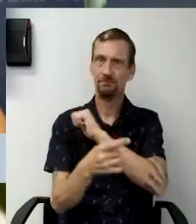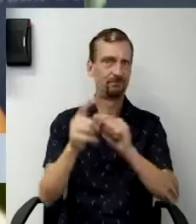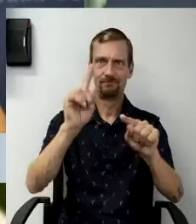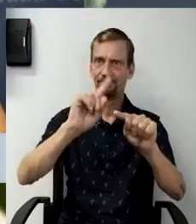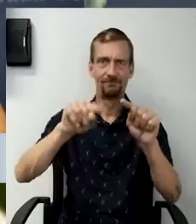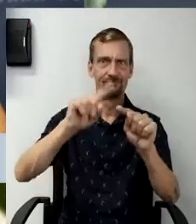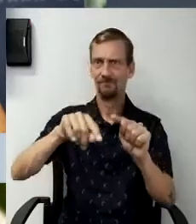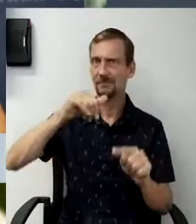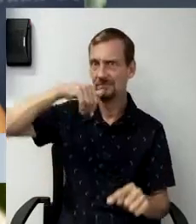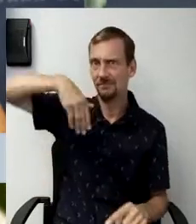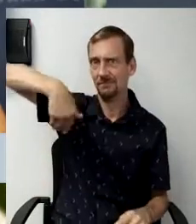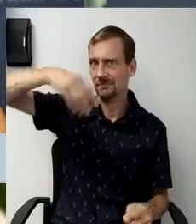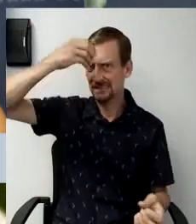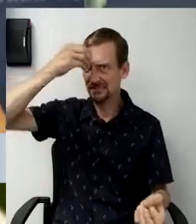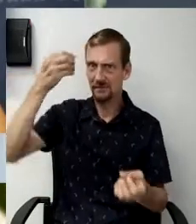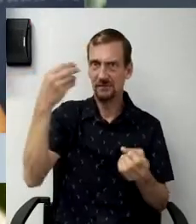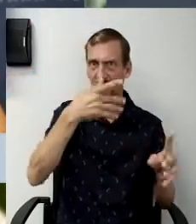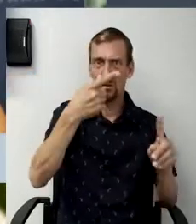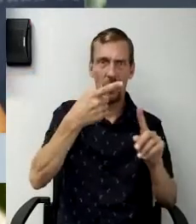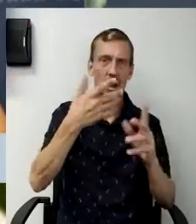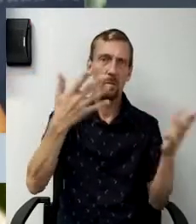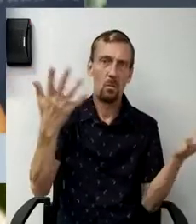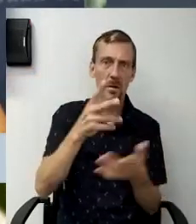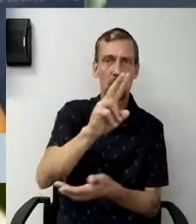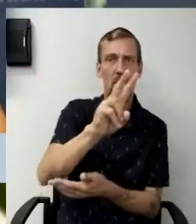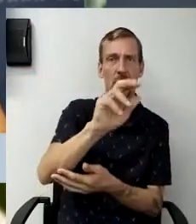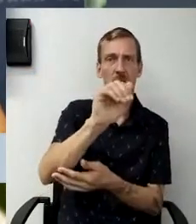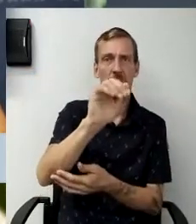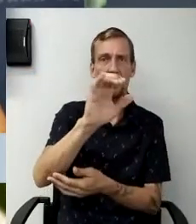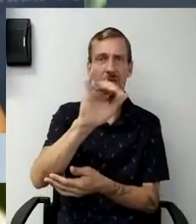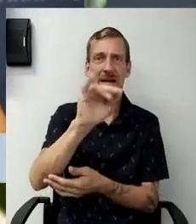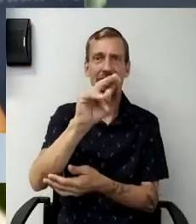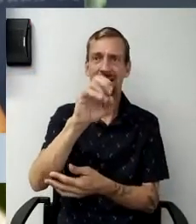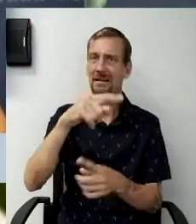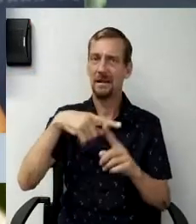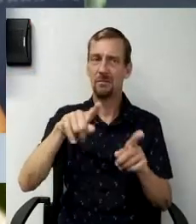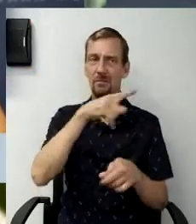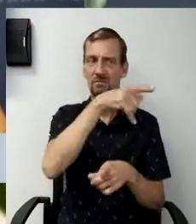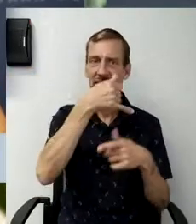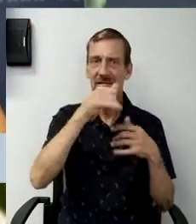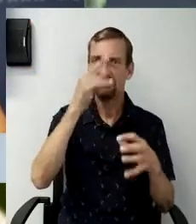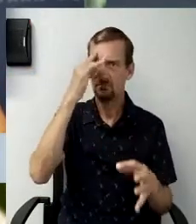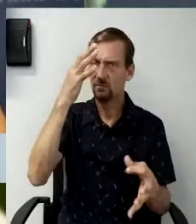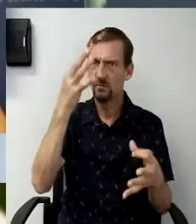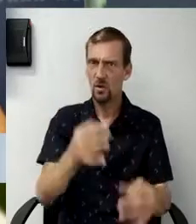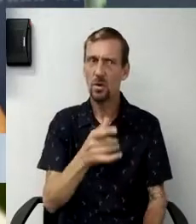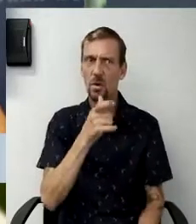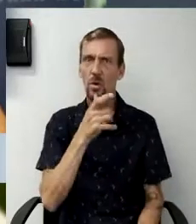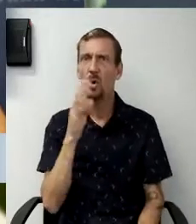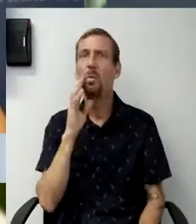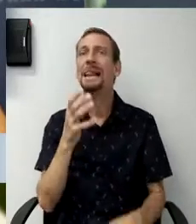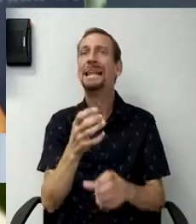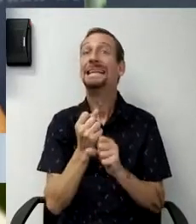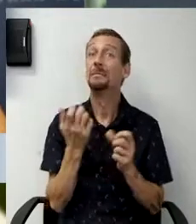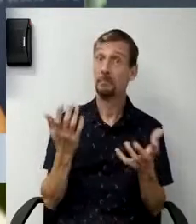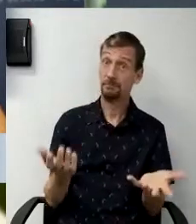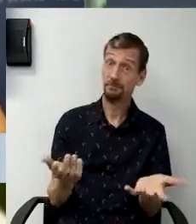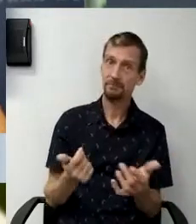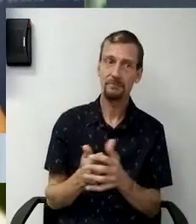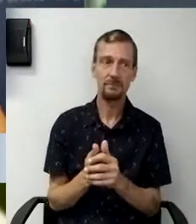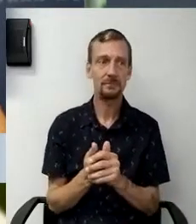been informed in any way of what vaccines, because they're still determining, you know, who's going to get the vaccine. You